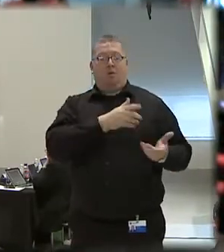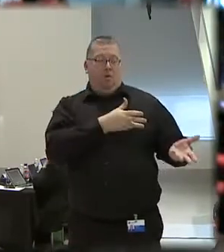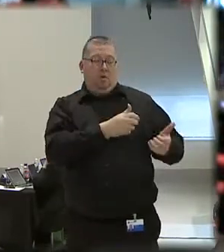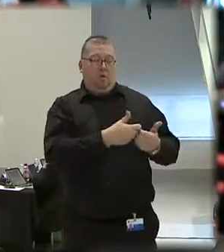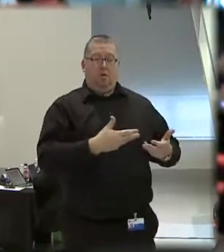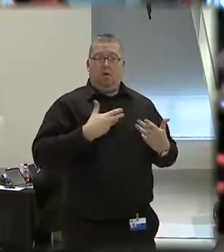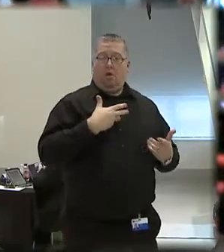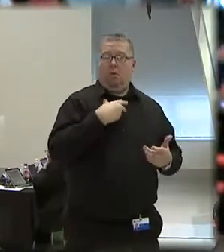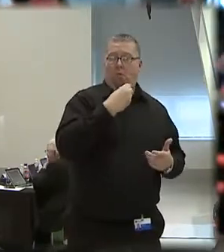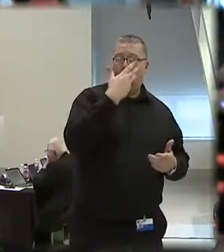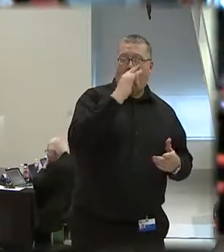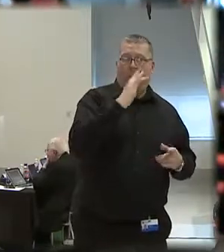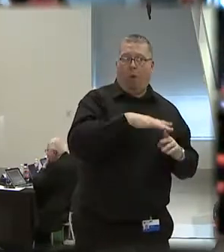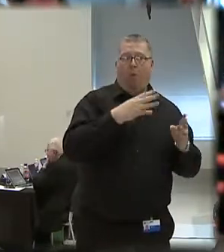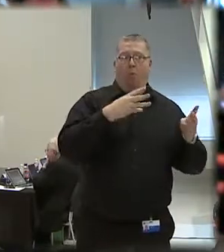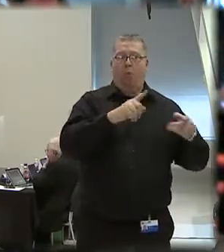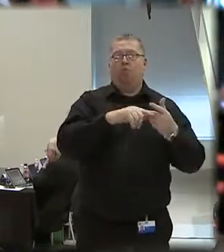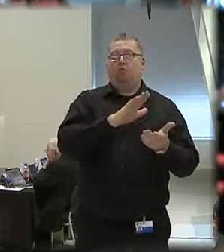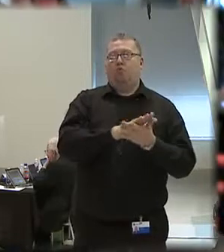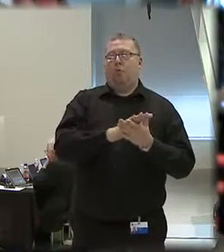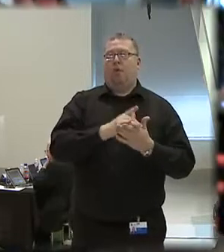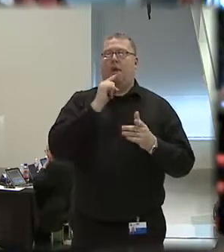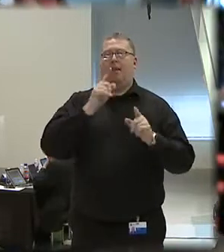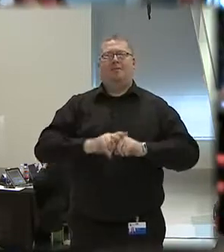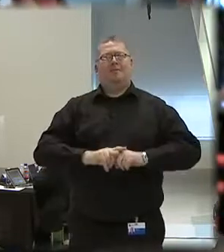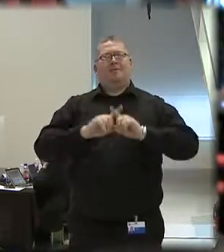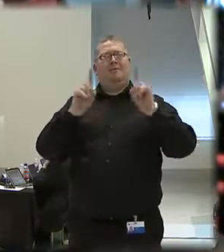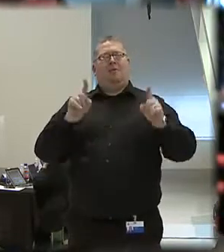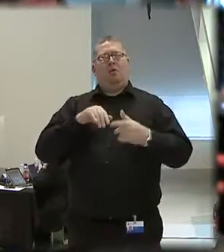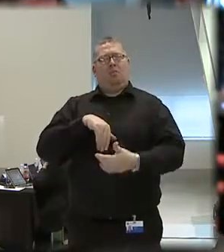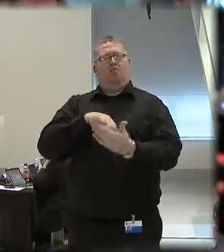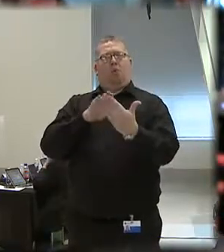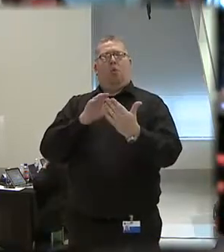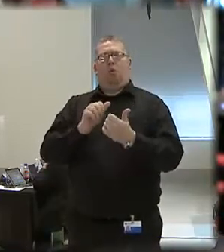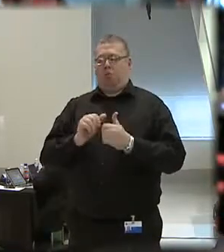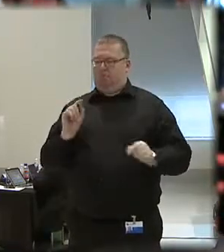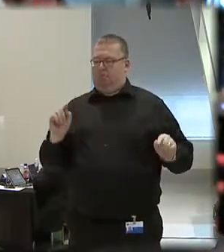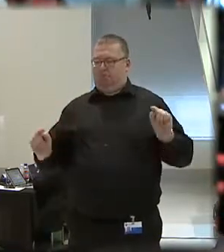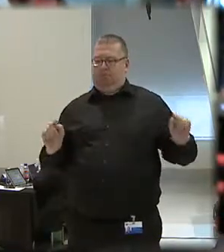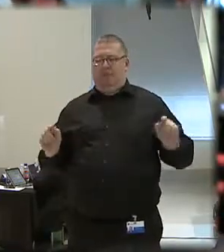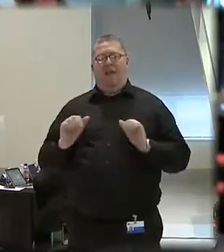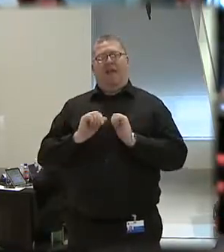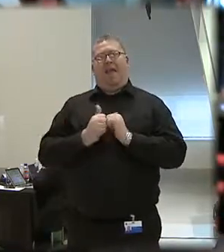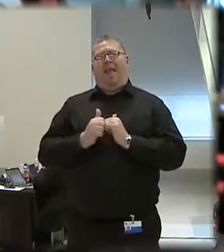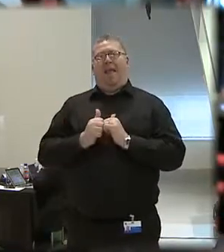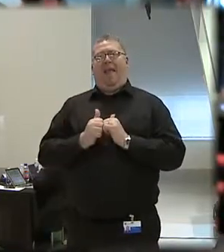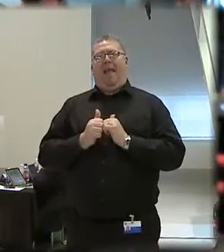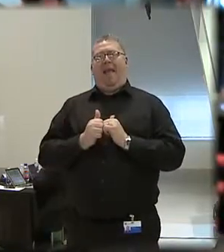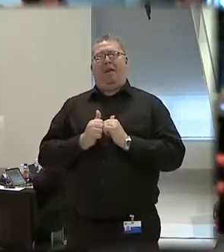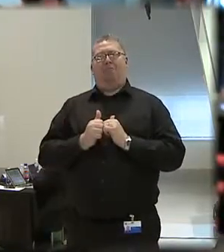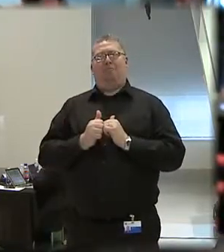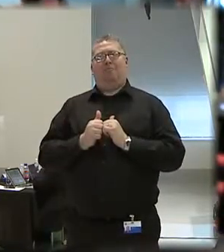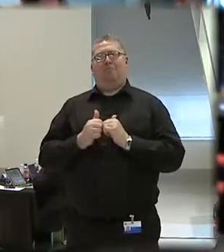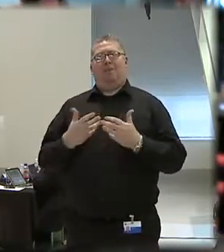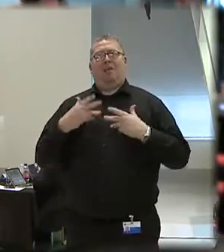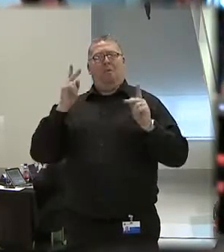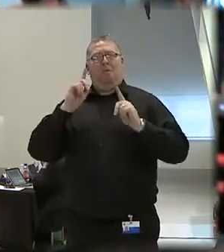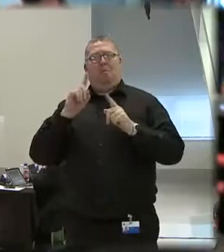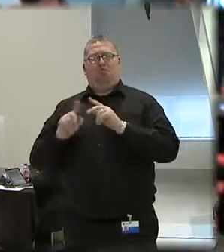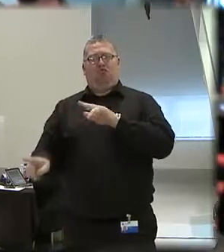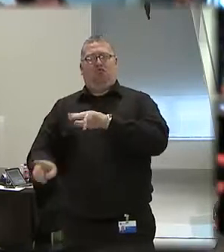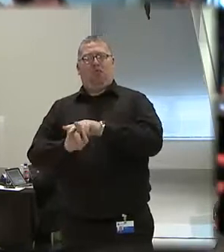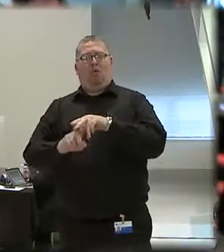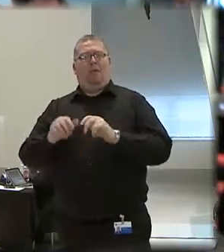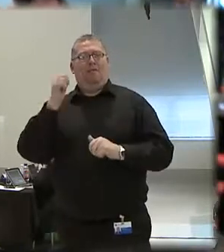kids on their way to school. And it is a completely sort of different way of being, a different way for these young people to have to show up